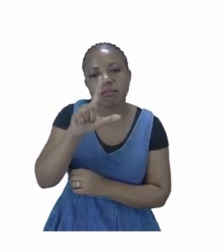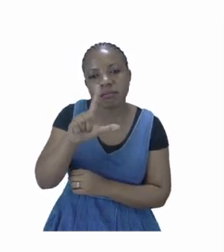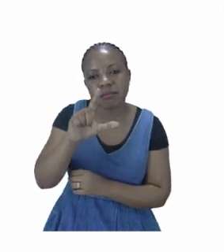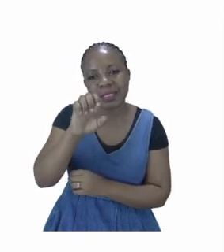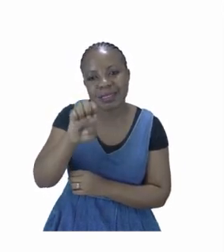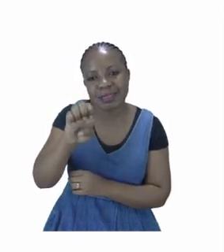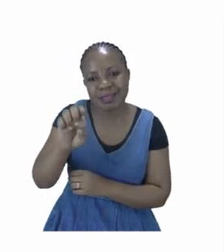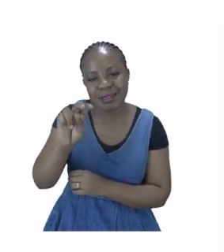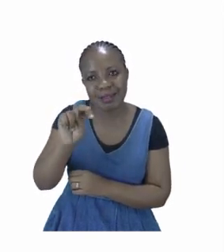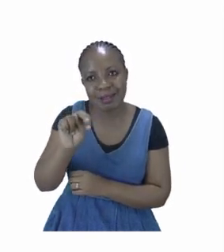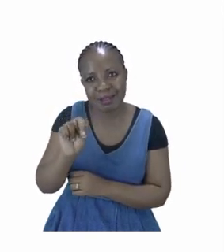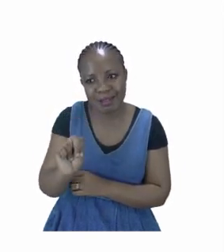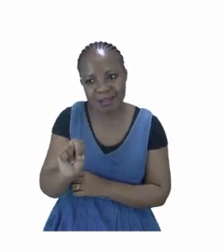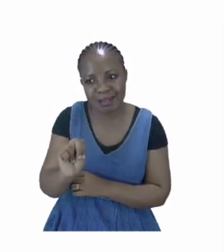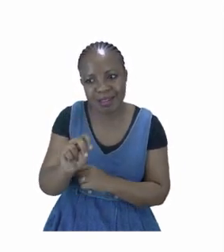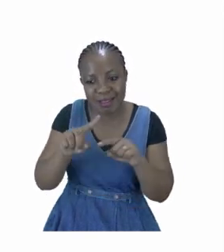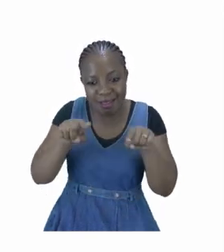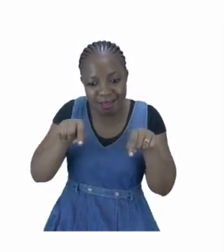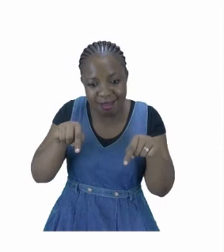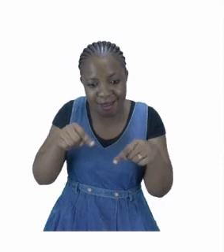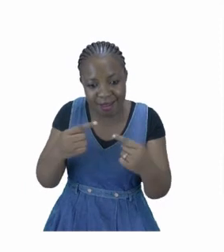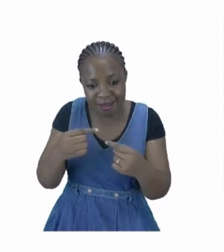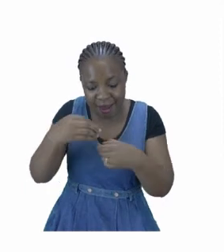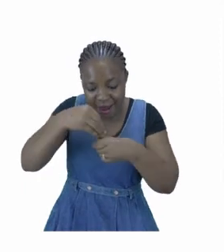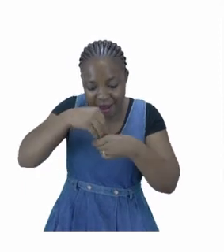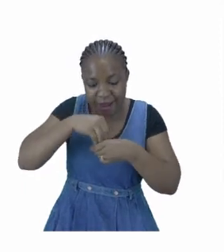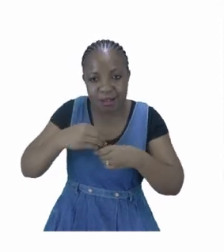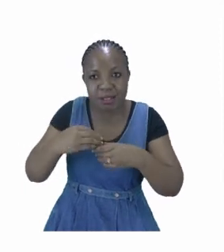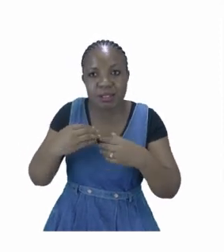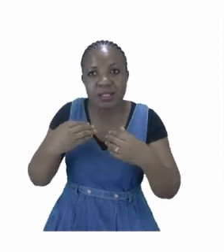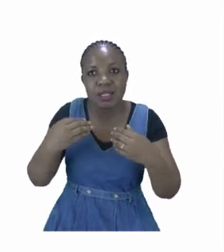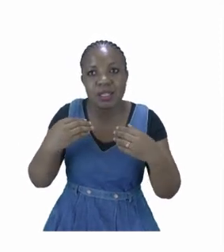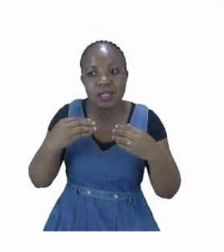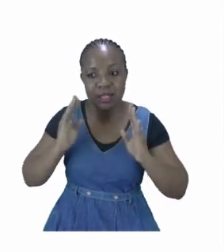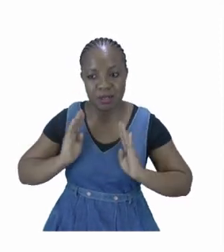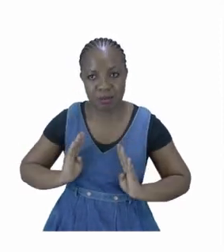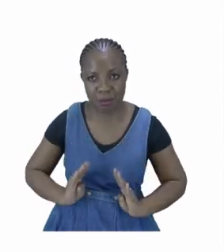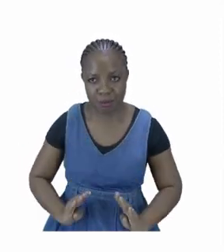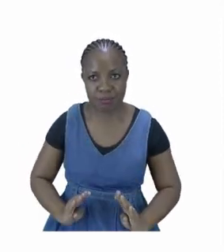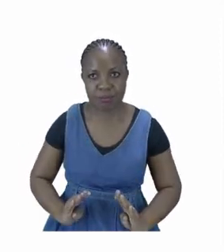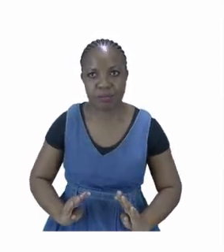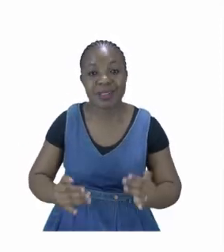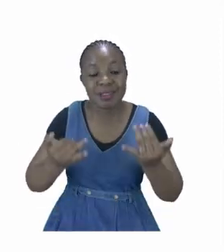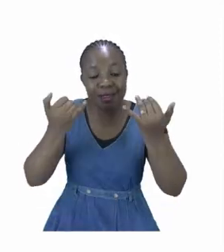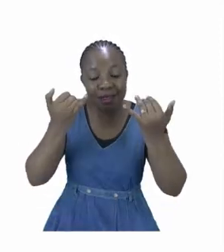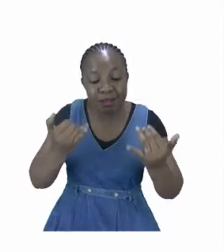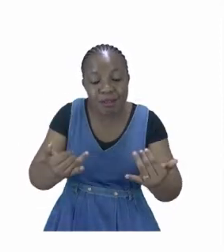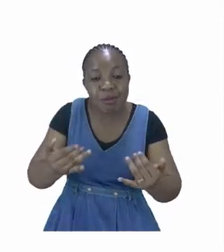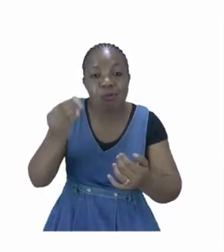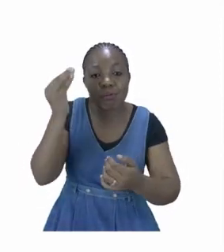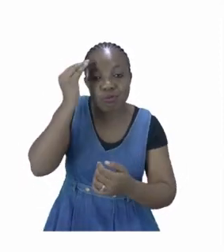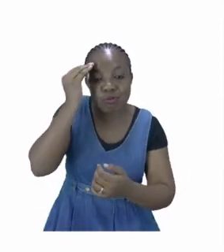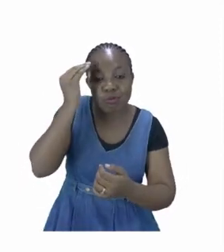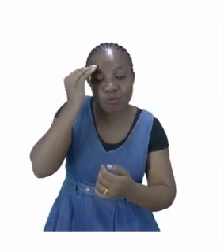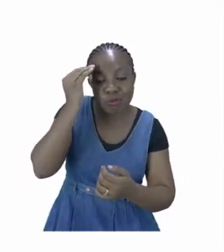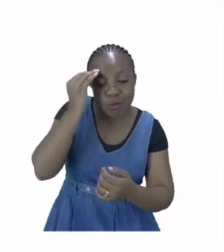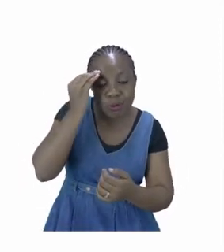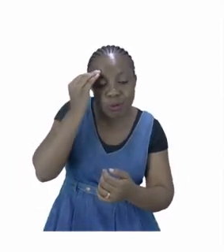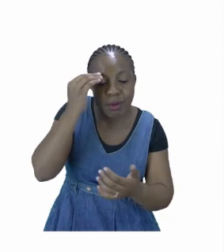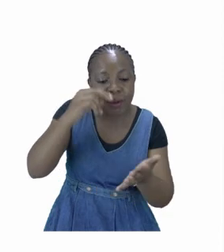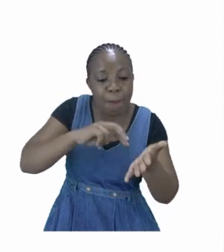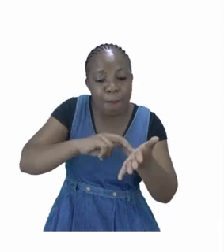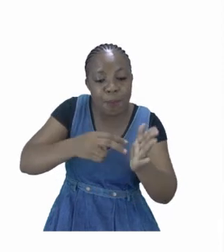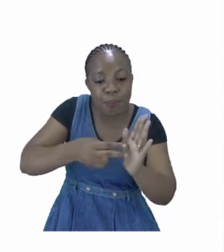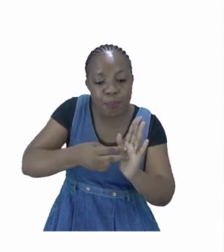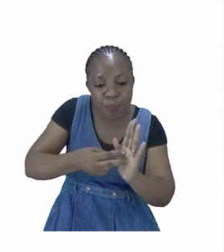in the body. Now that I have told you the meaning of these words, it is time to make